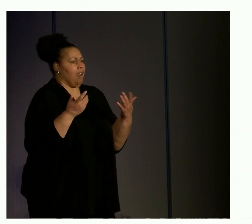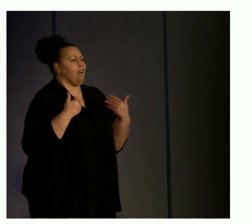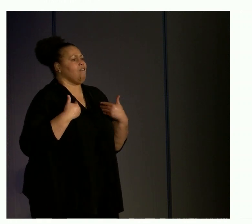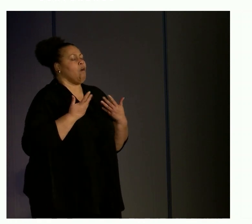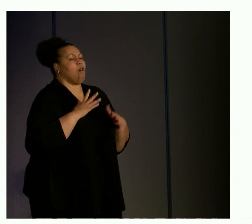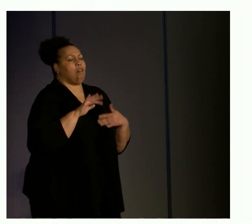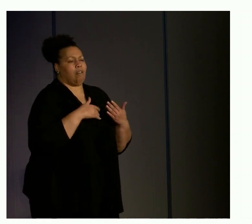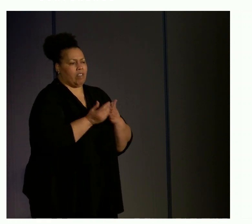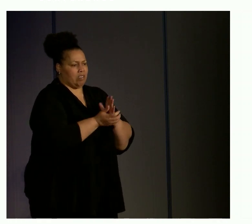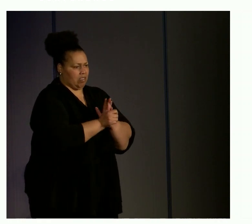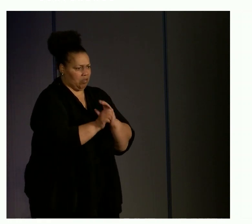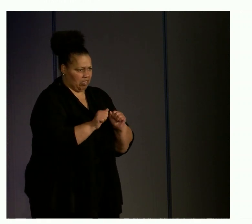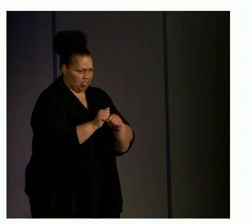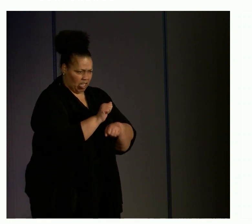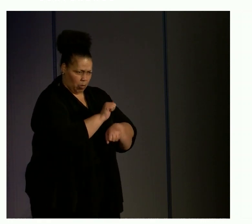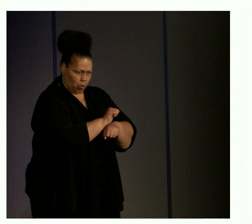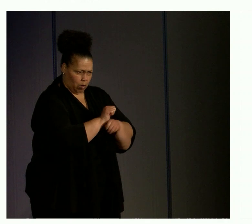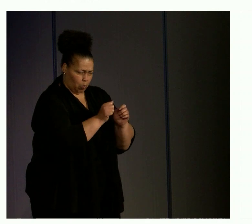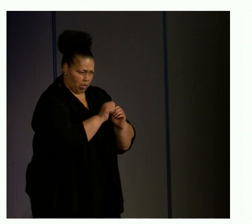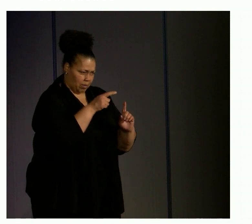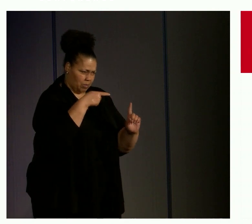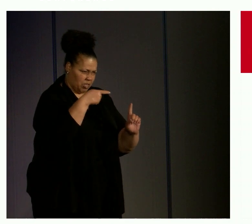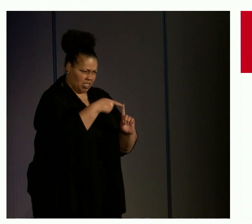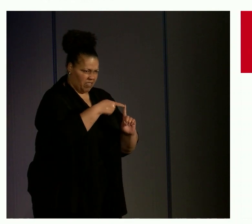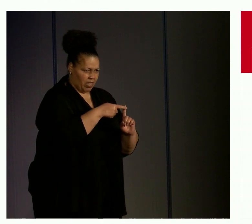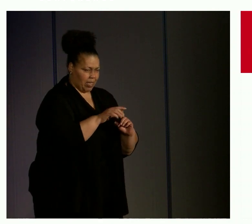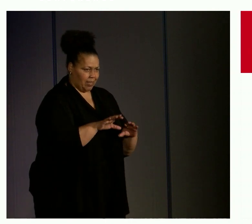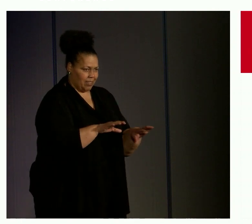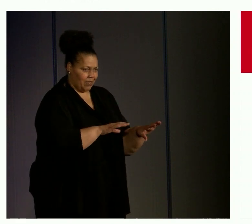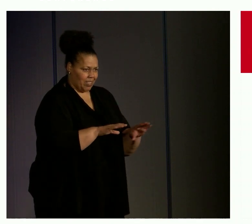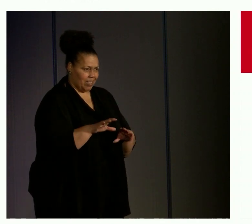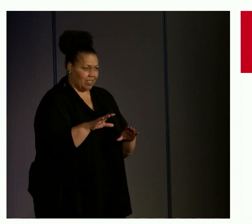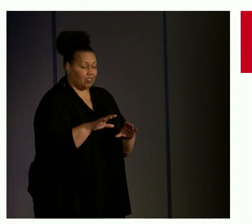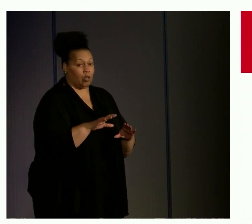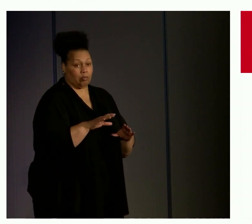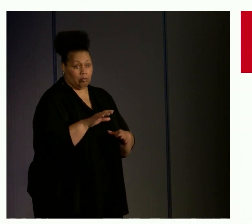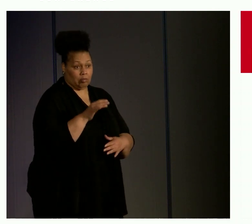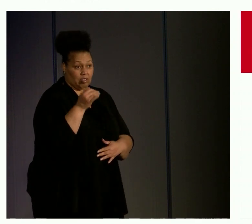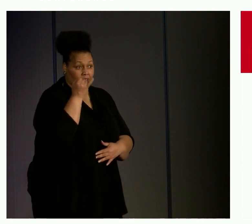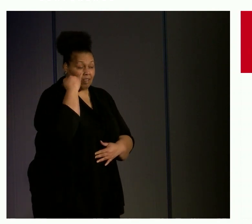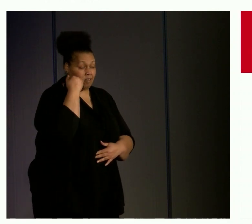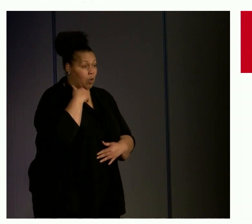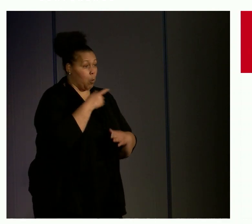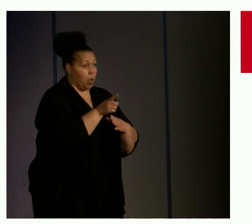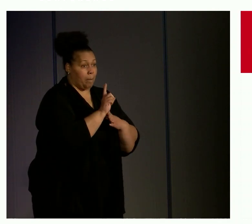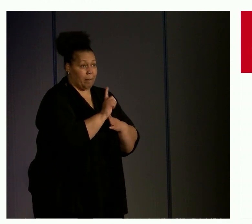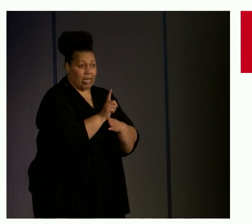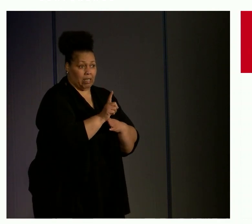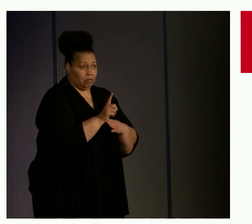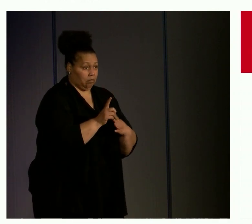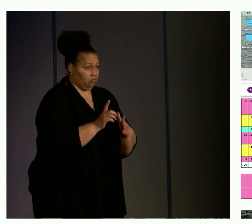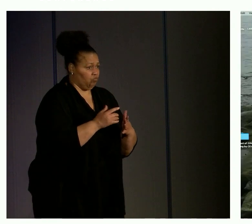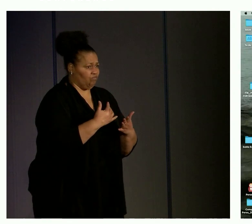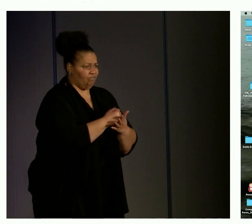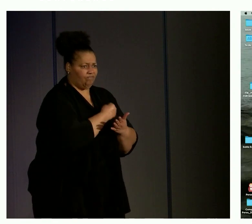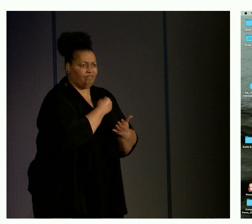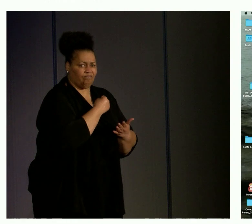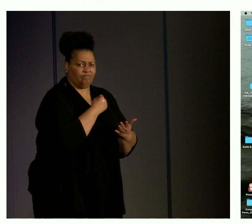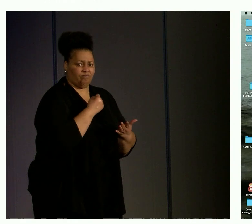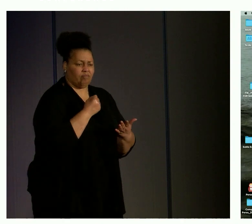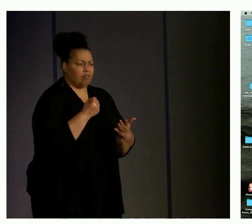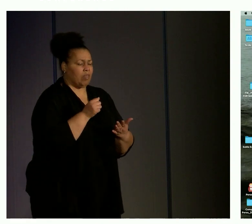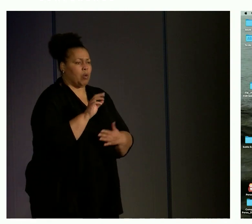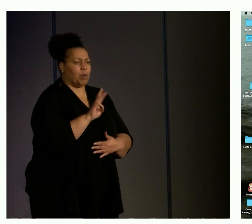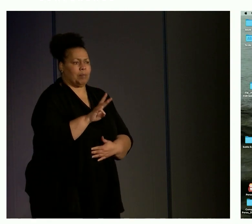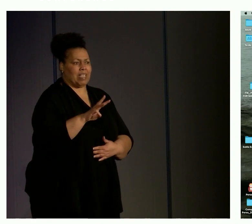be worked with this specific activity. So if we take maybe 1 minute to go to